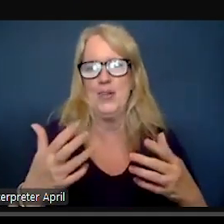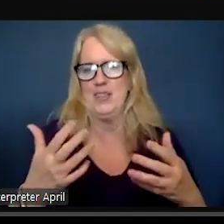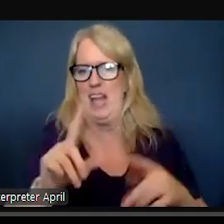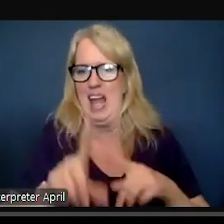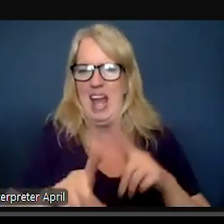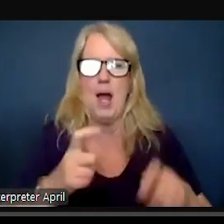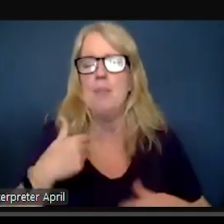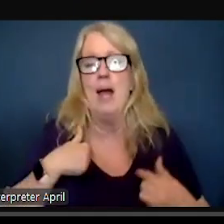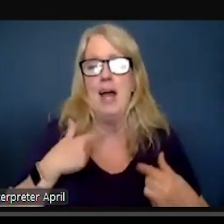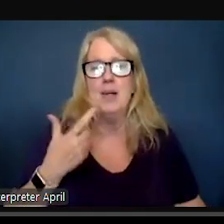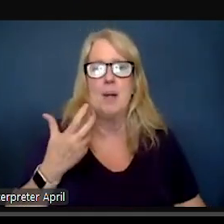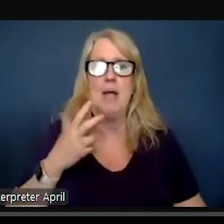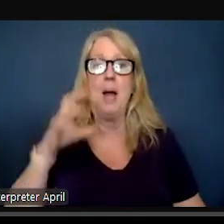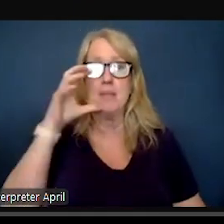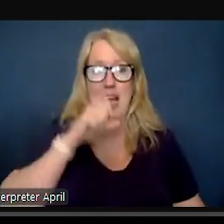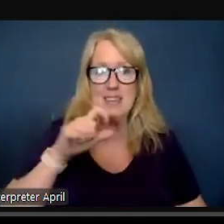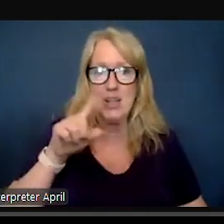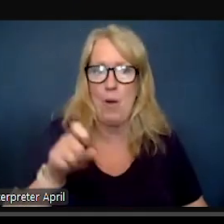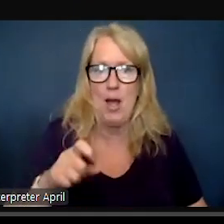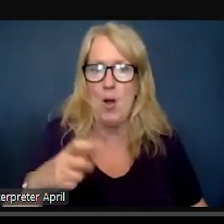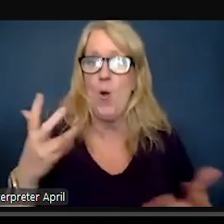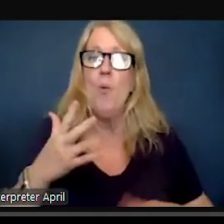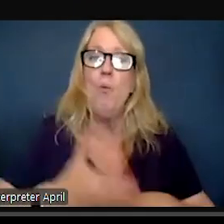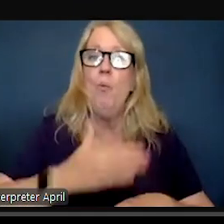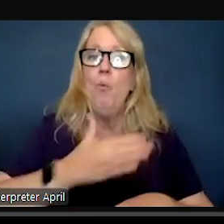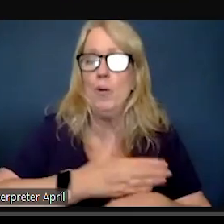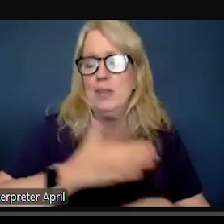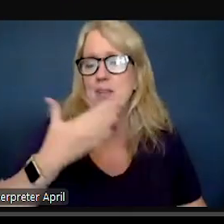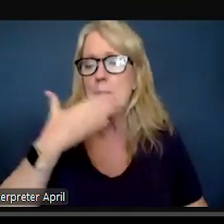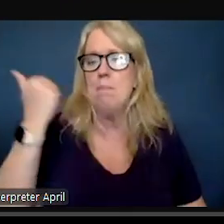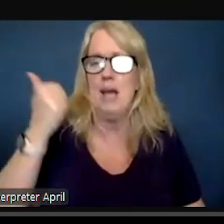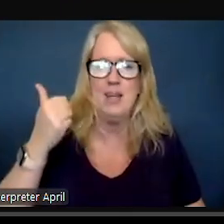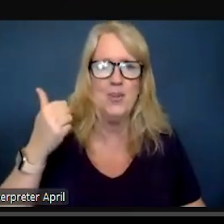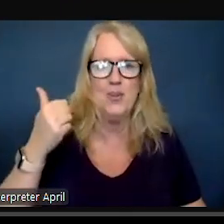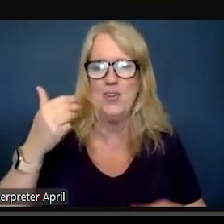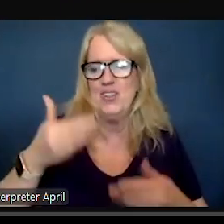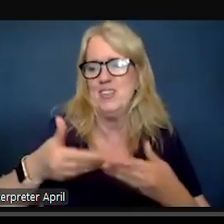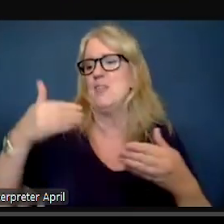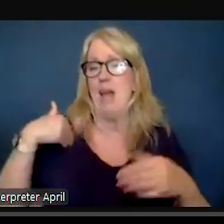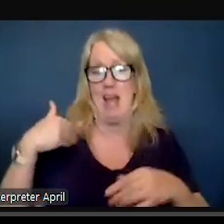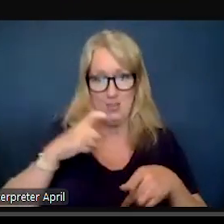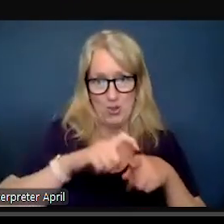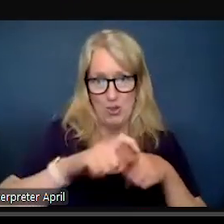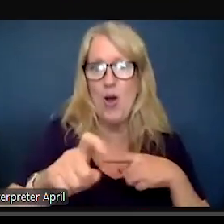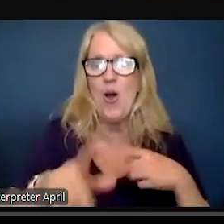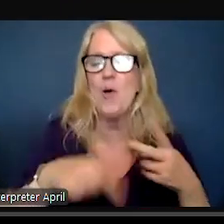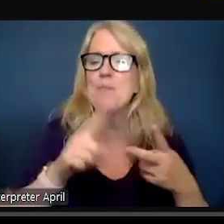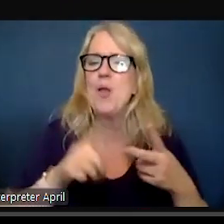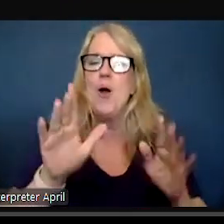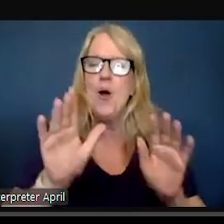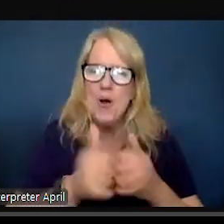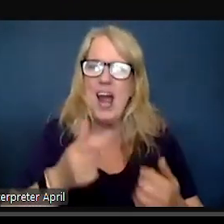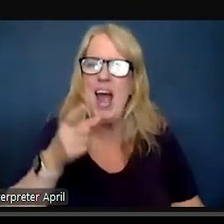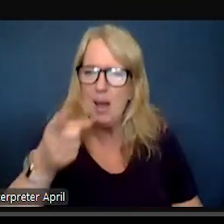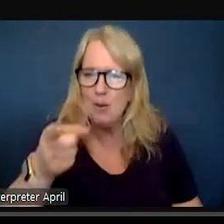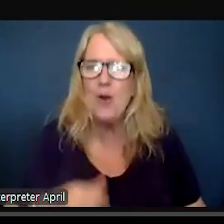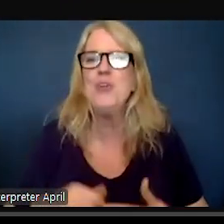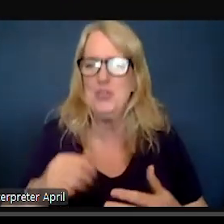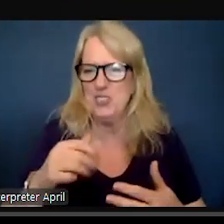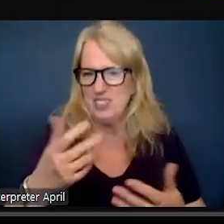I'm just guessing a question like, well, what's gotten better since the last call? Or how are you?